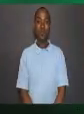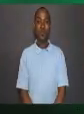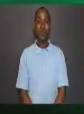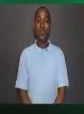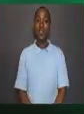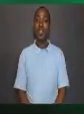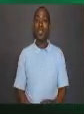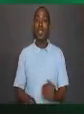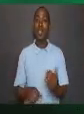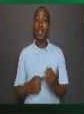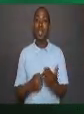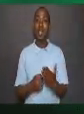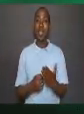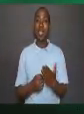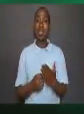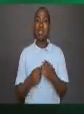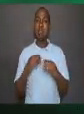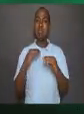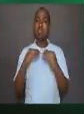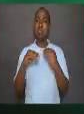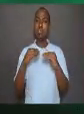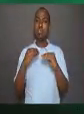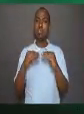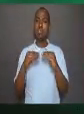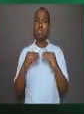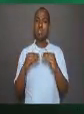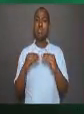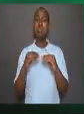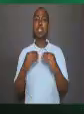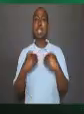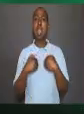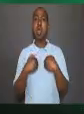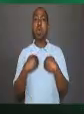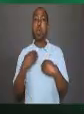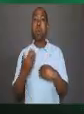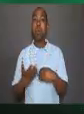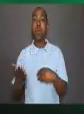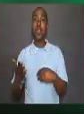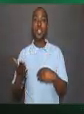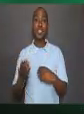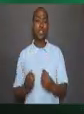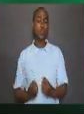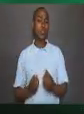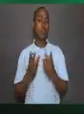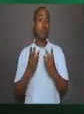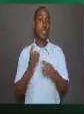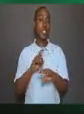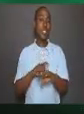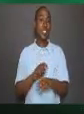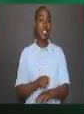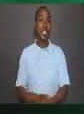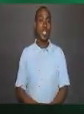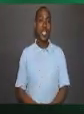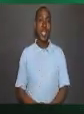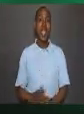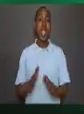Since only a limited amount of particles diffuse over a given surface,